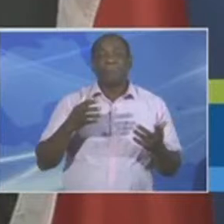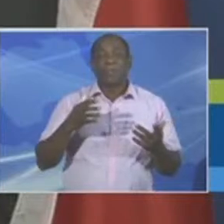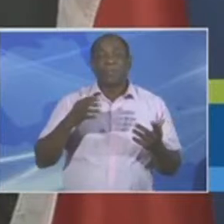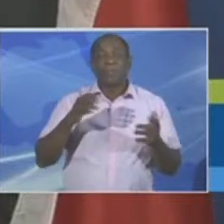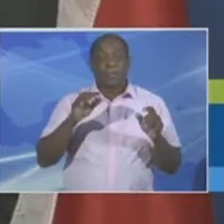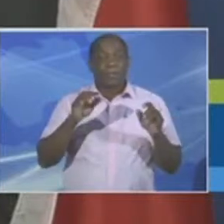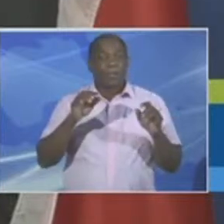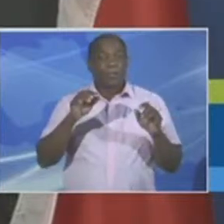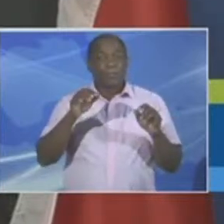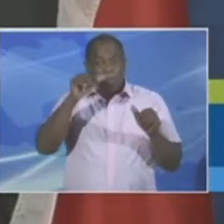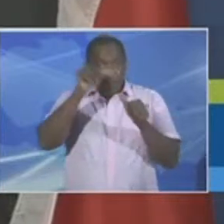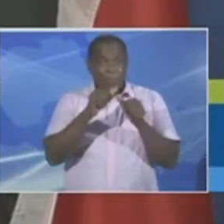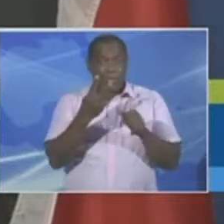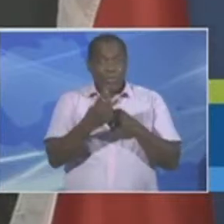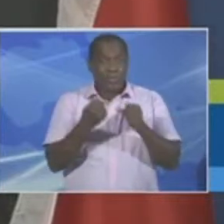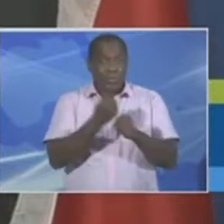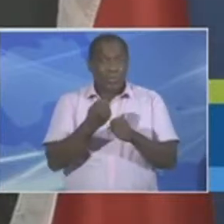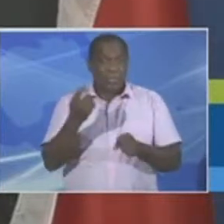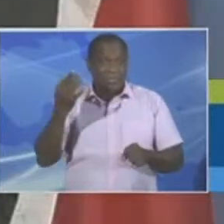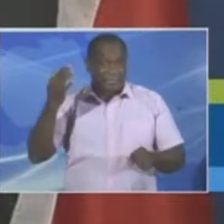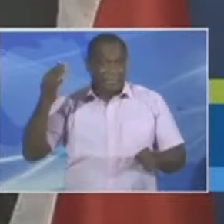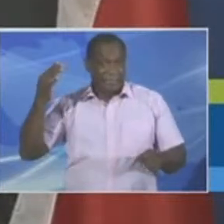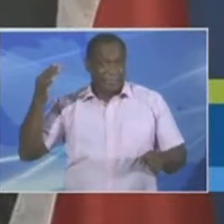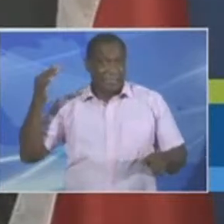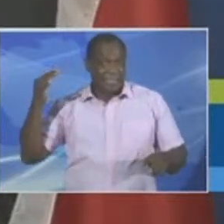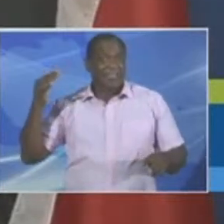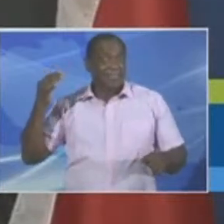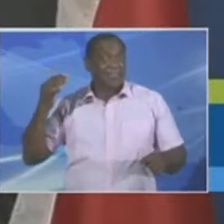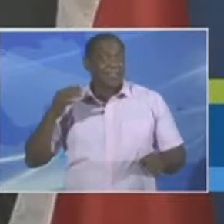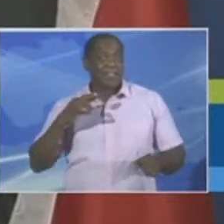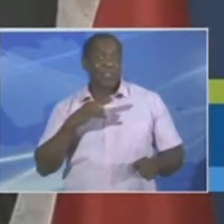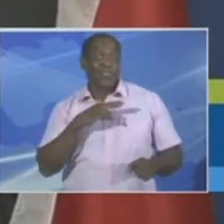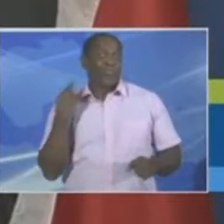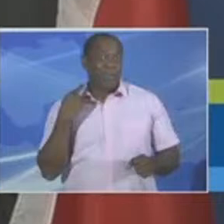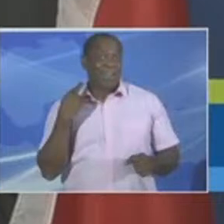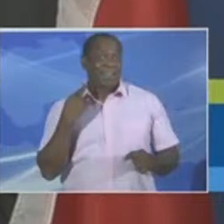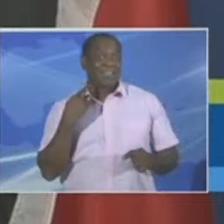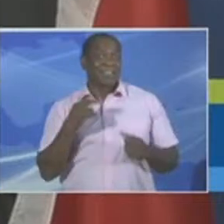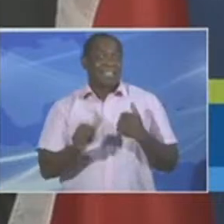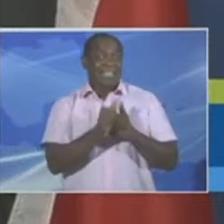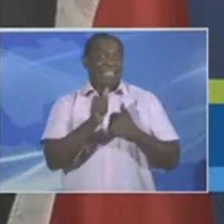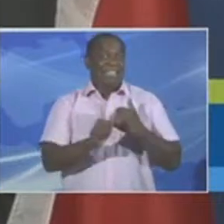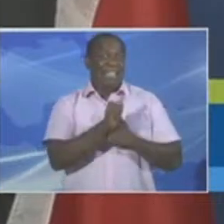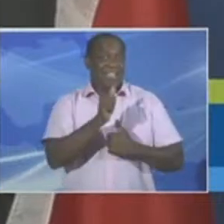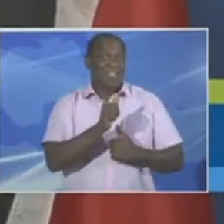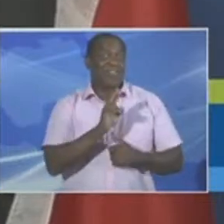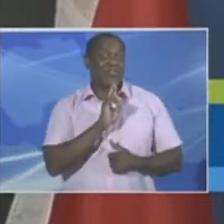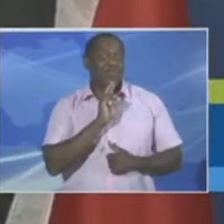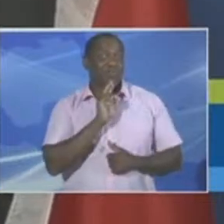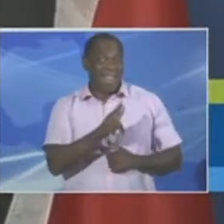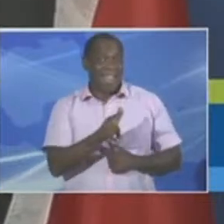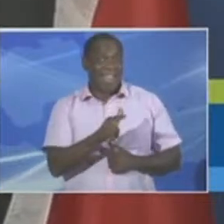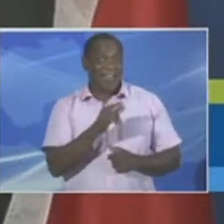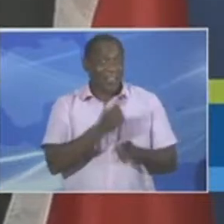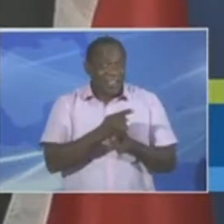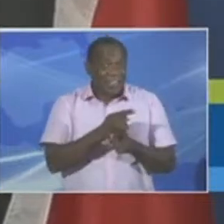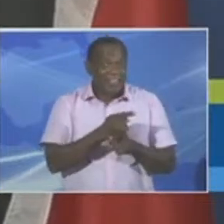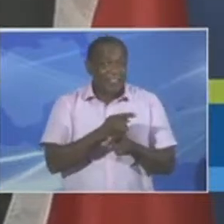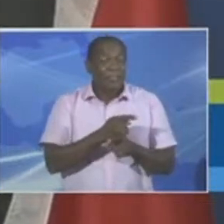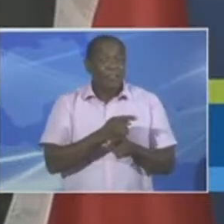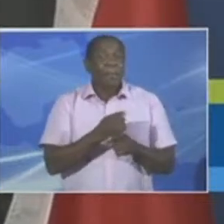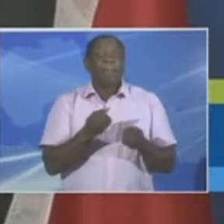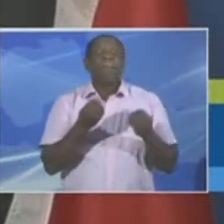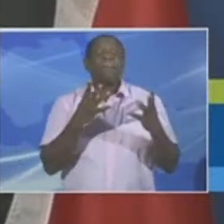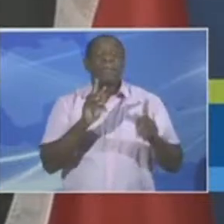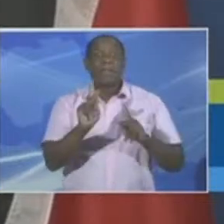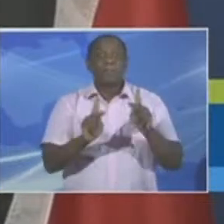and the threats were of great danger, and that we did lose a number of lives in the pandemic. In attempting